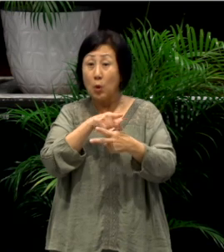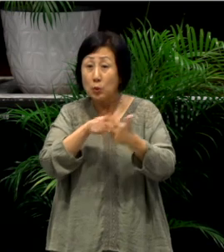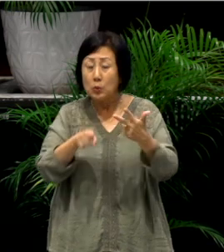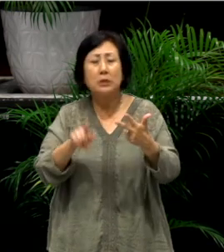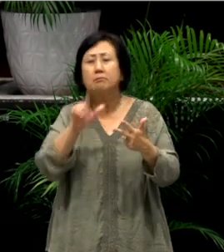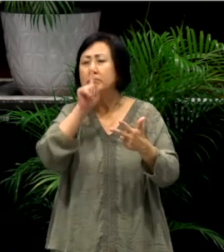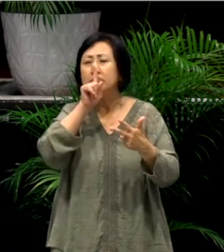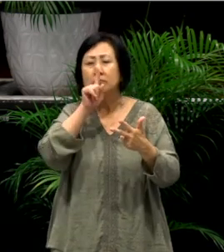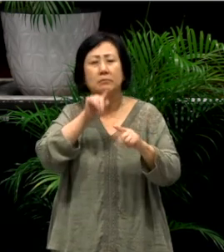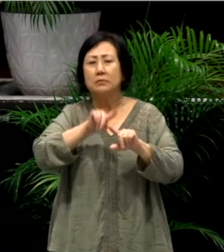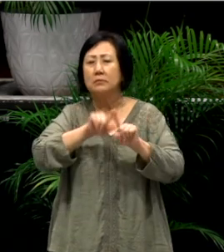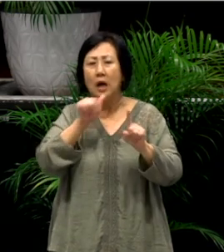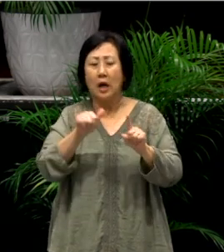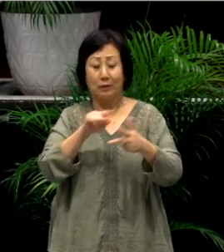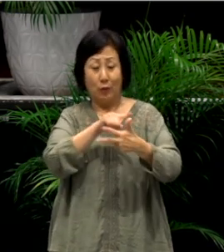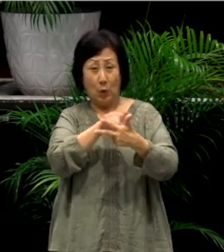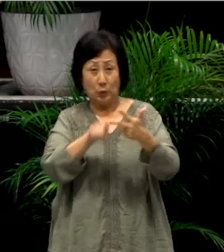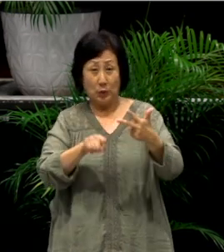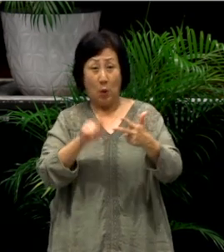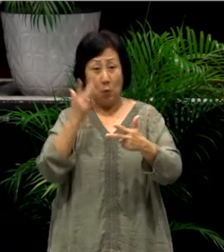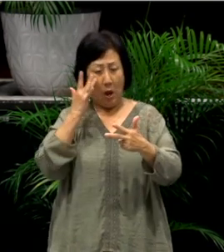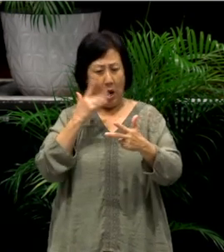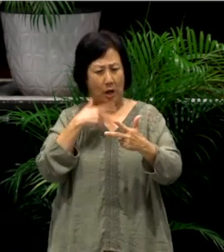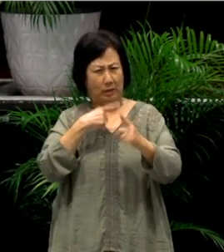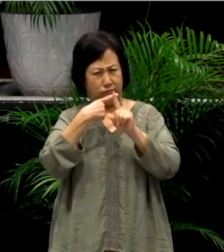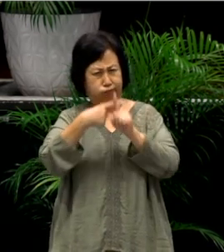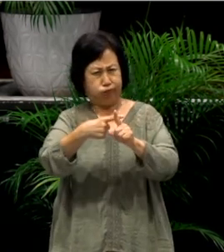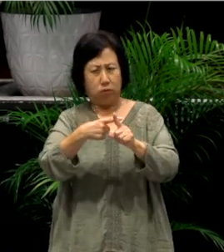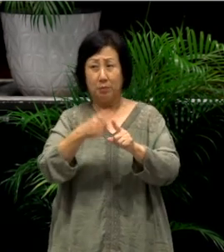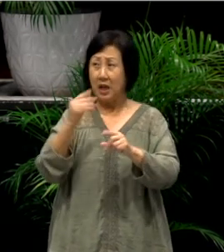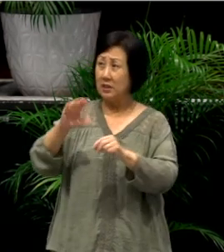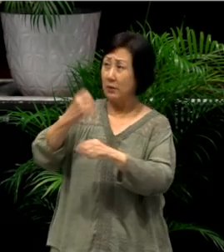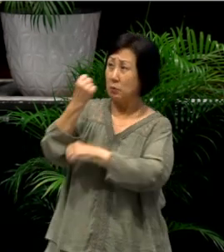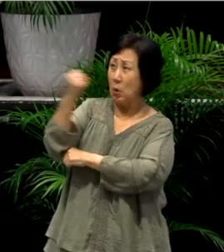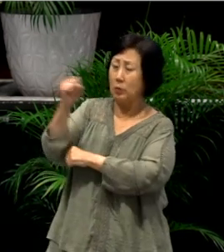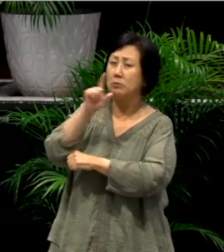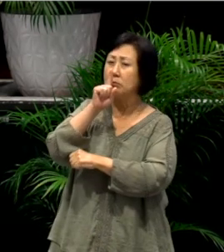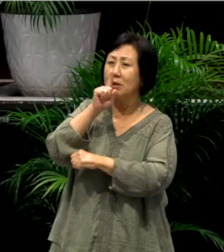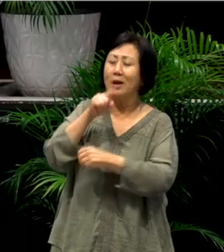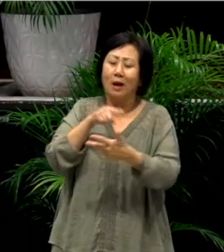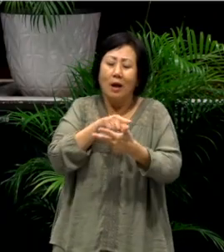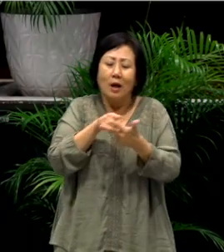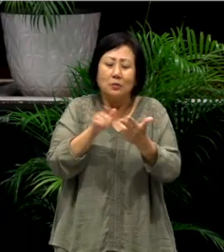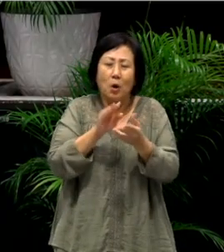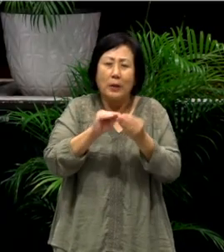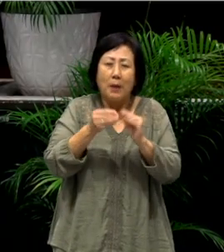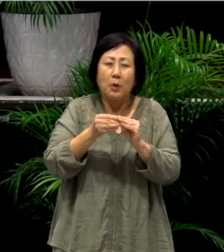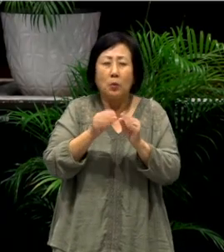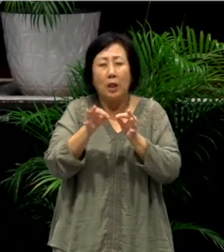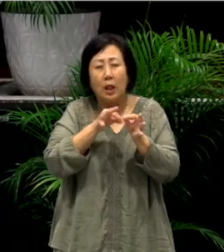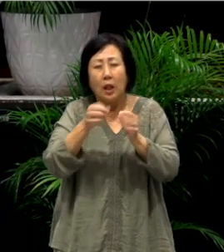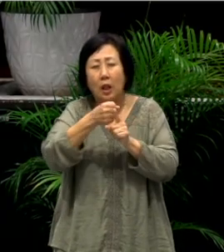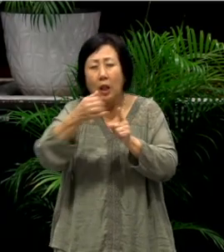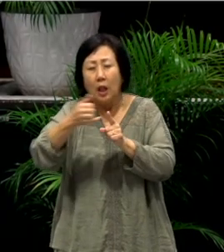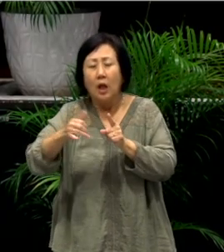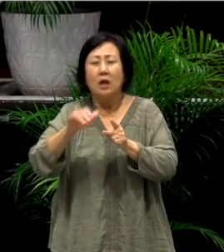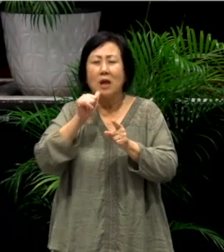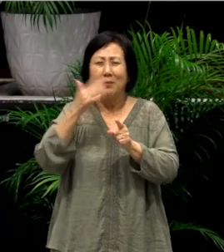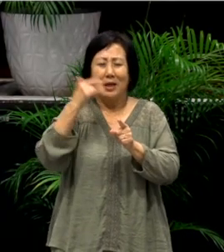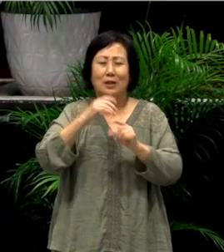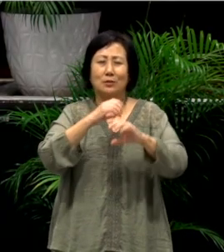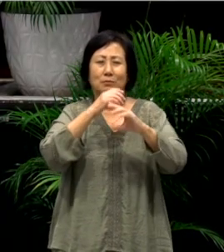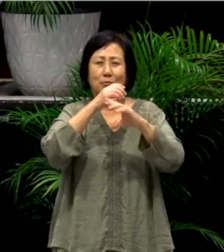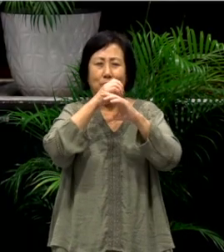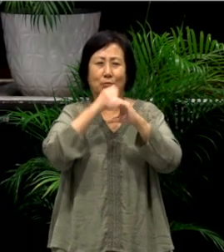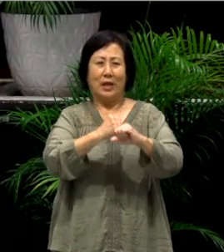has not been a clear indication of why, and because of the small number, we won't get into specific reasons to protect the privacy of those who